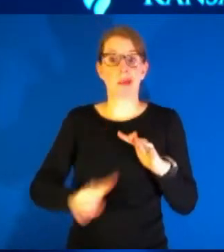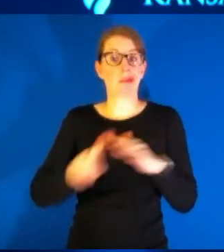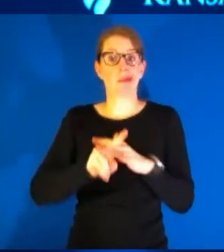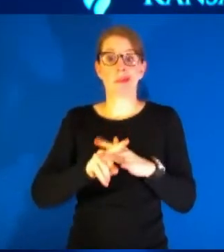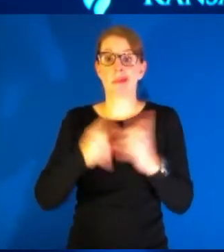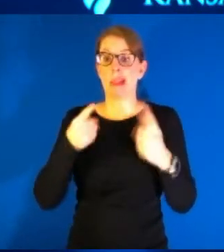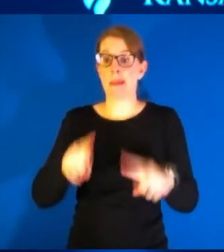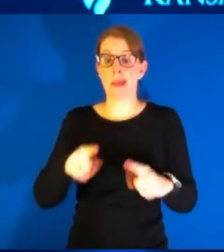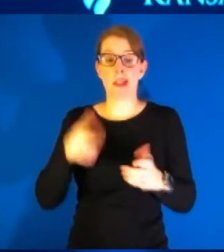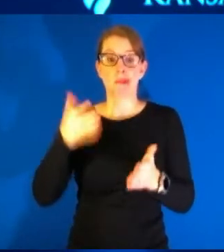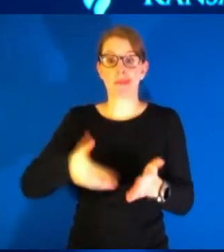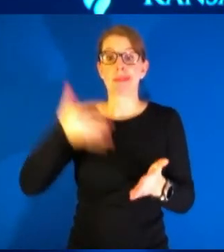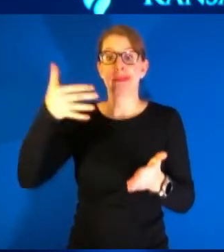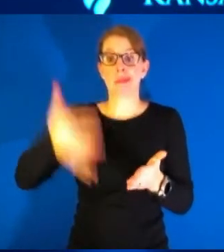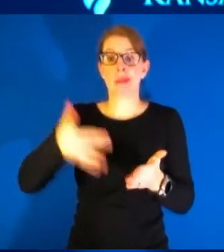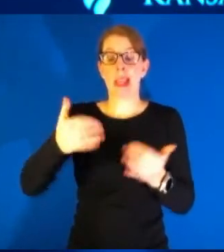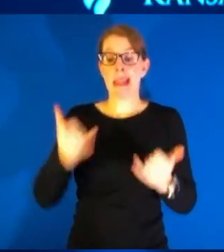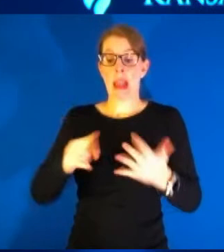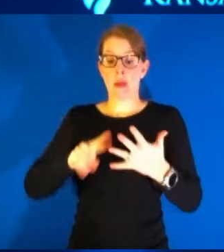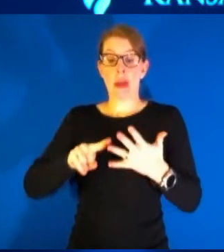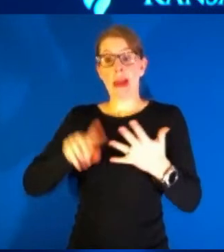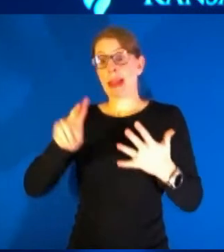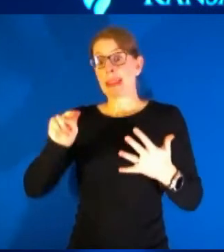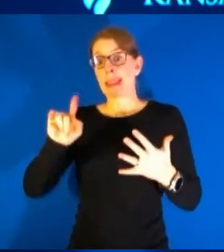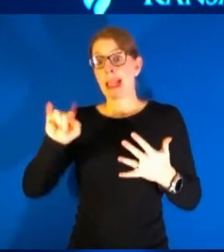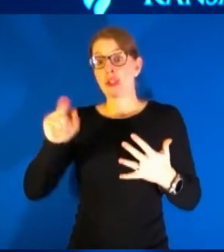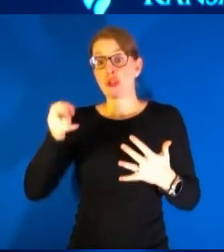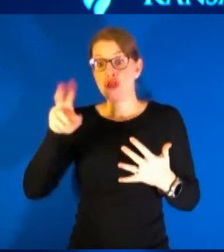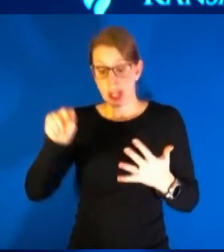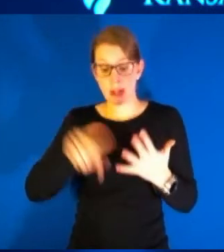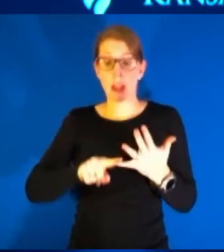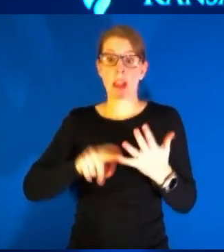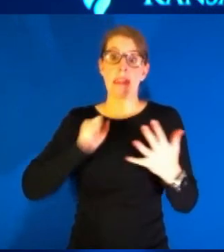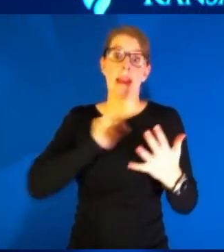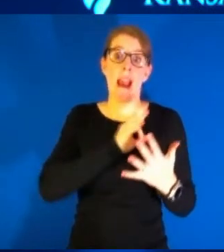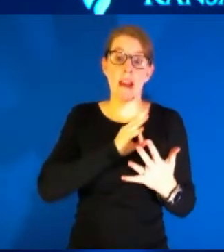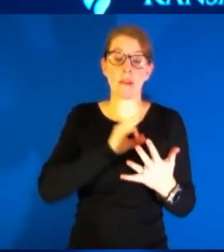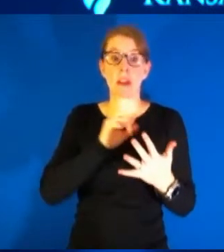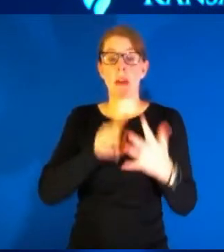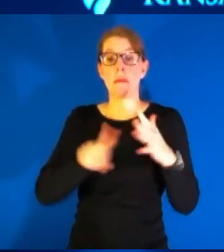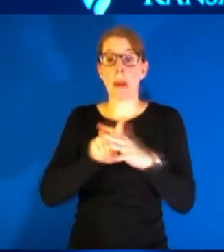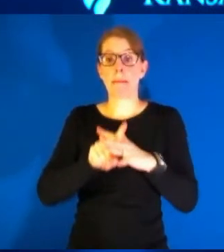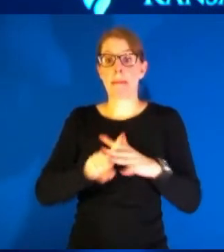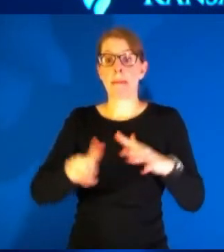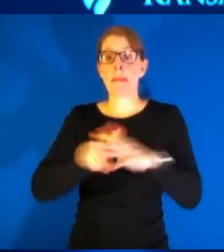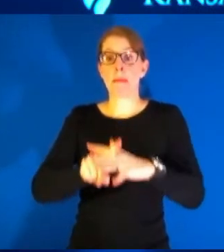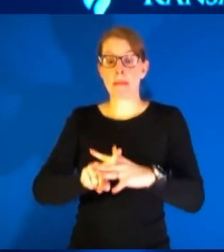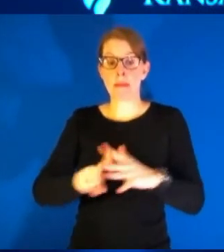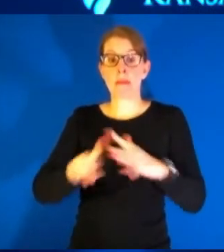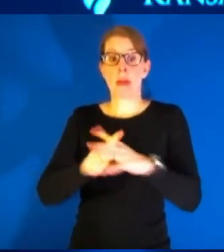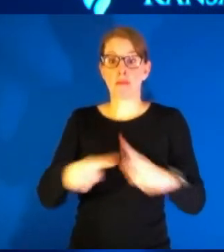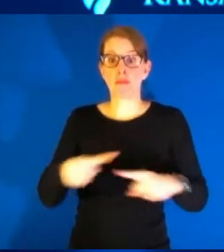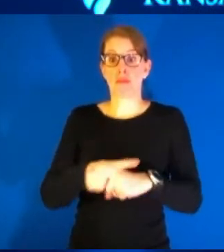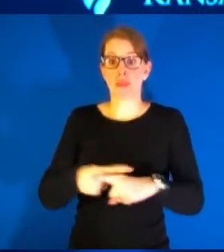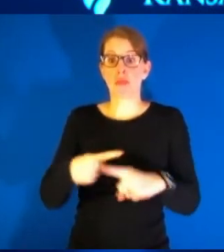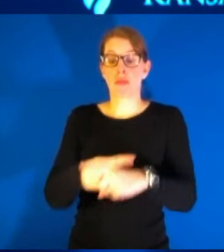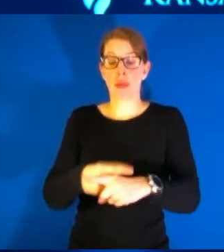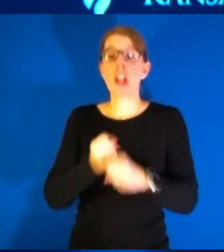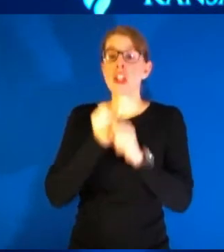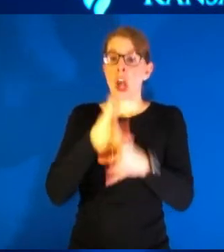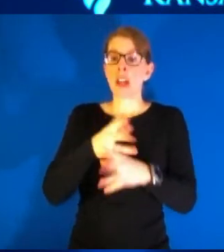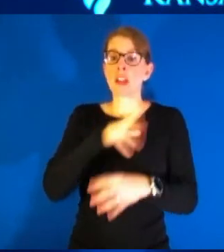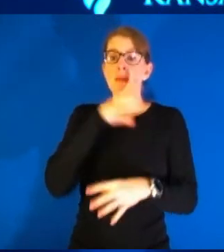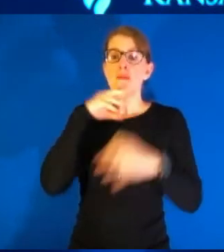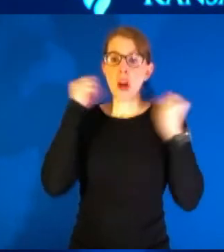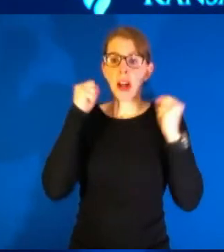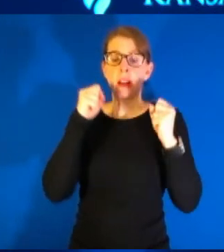And now we don't have nitrogen or we don't have people. There's always something new, and you're right, it leads to burnout, but it also leads to a lot of